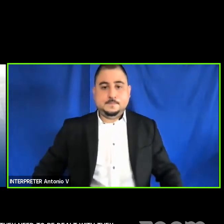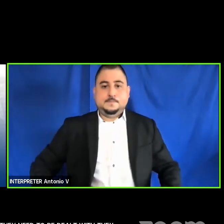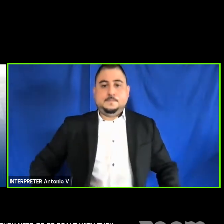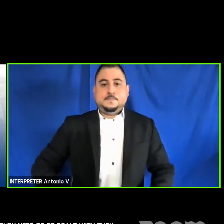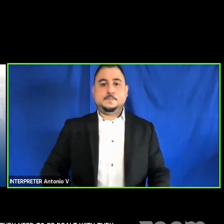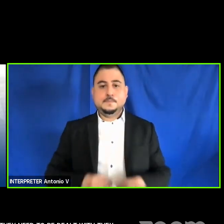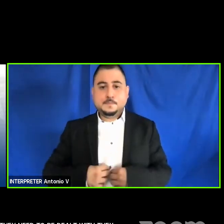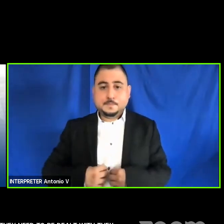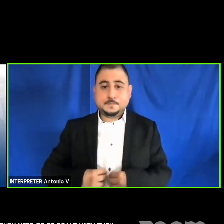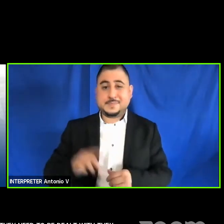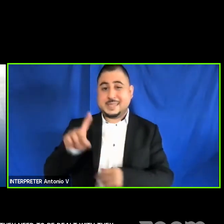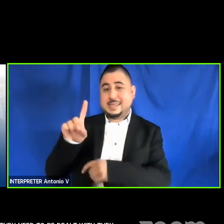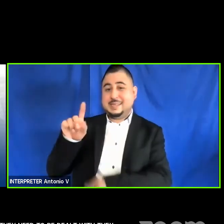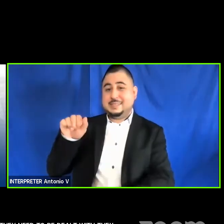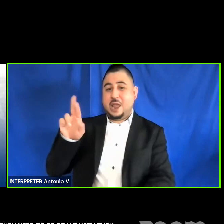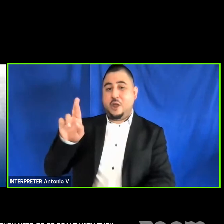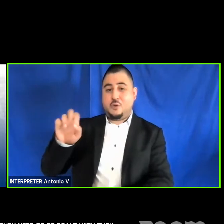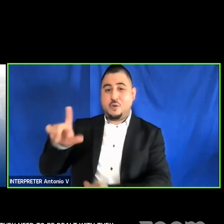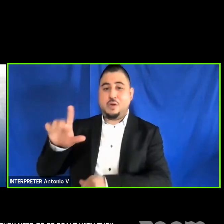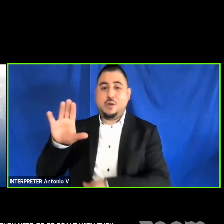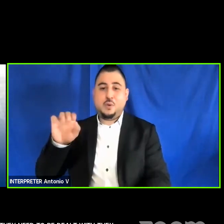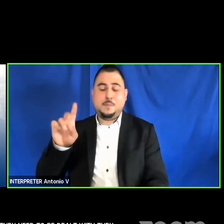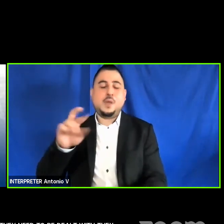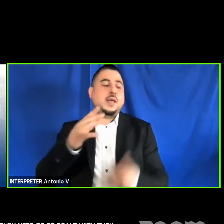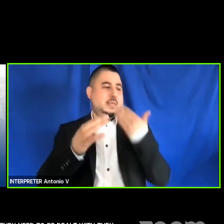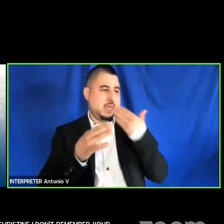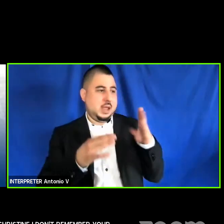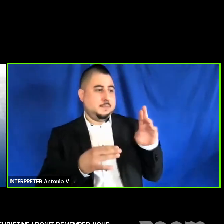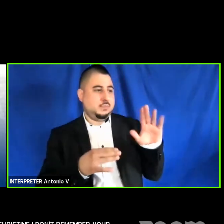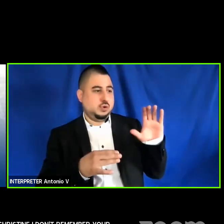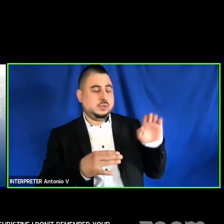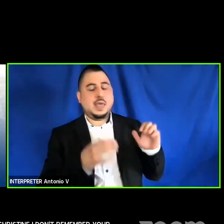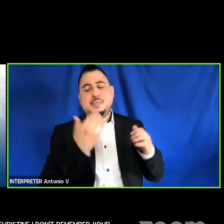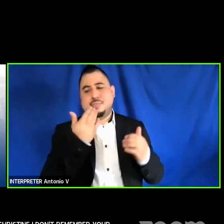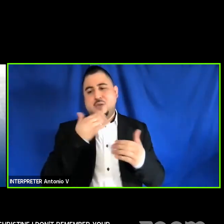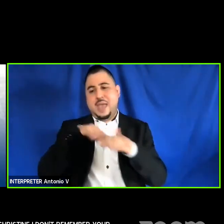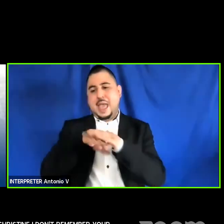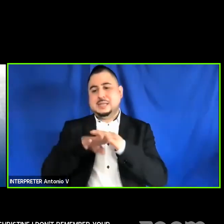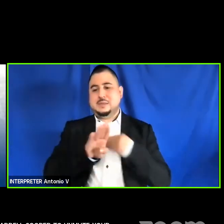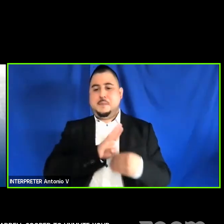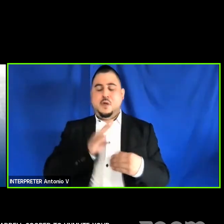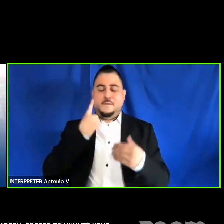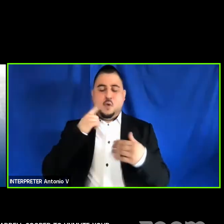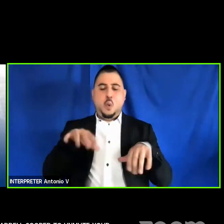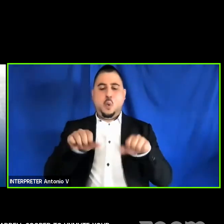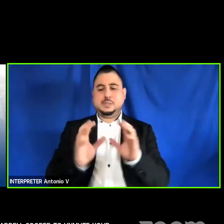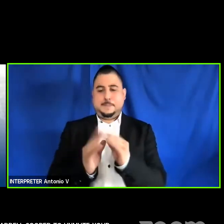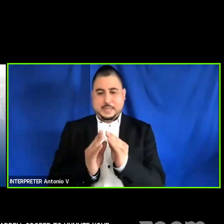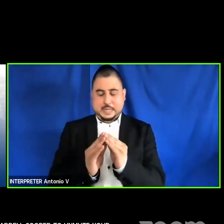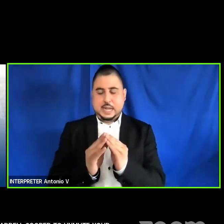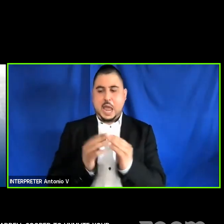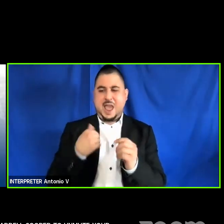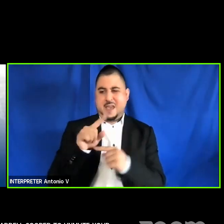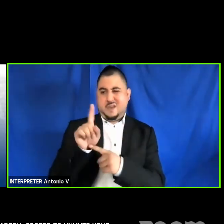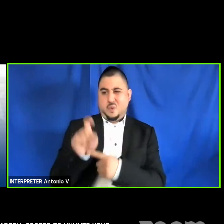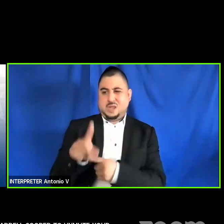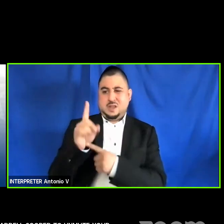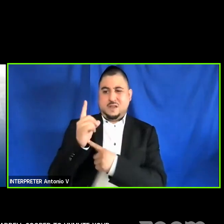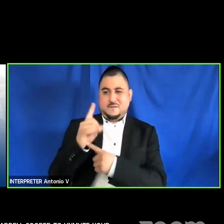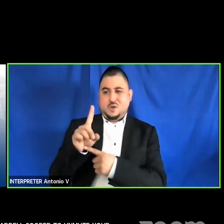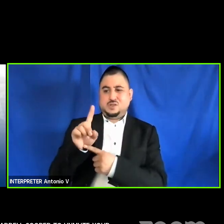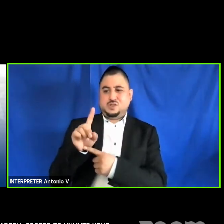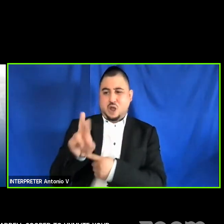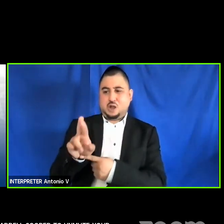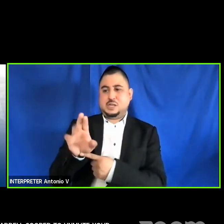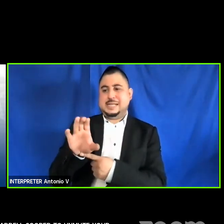Hi, this is Daryl Cooper. Thank you, Bruce, and thank you, Access Board, for hosting this. I had a question for Dr. Cecilia